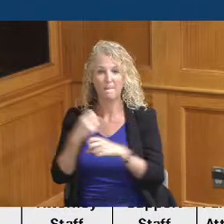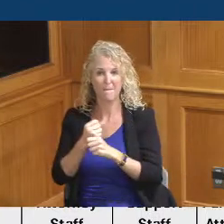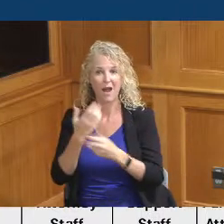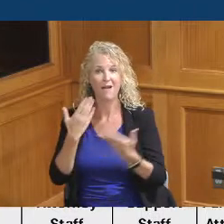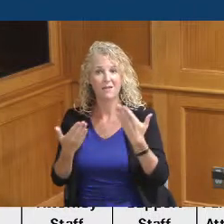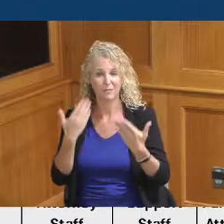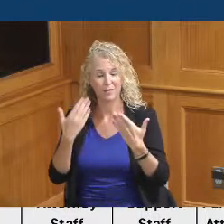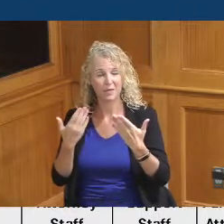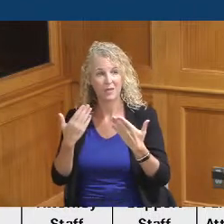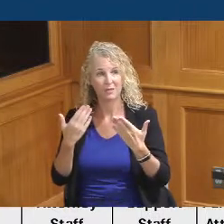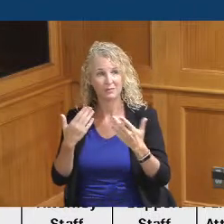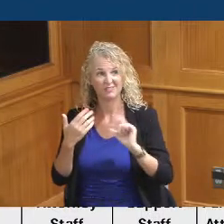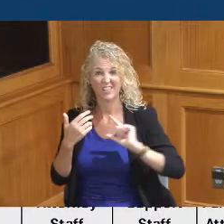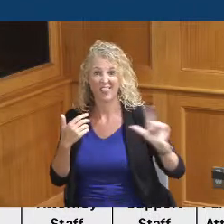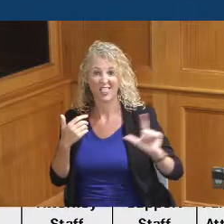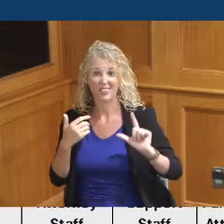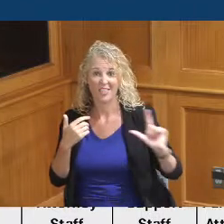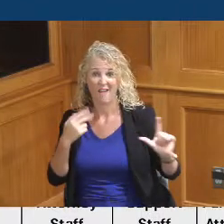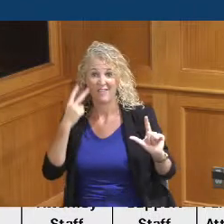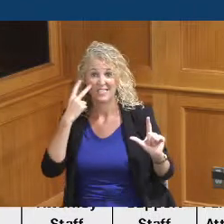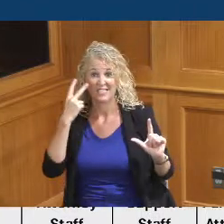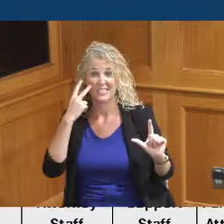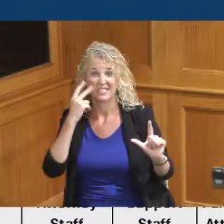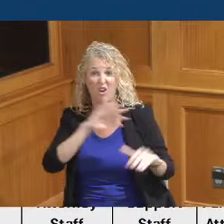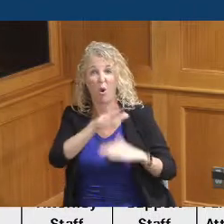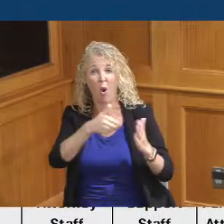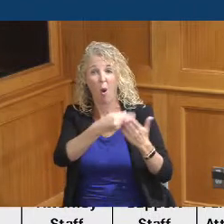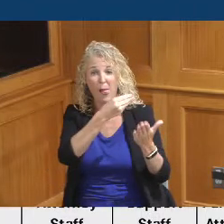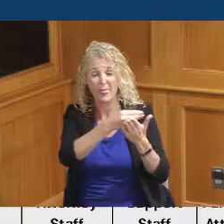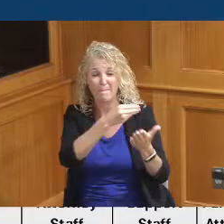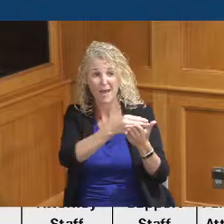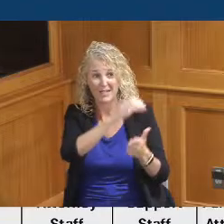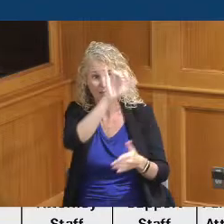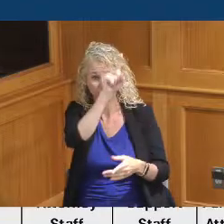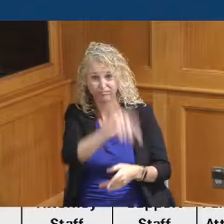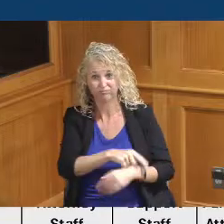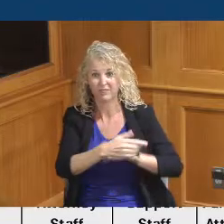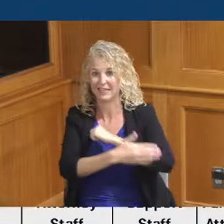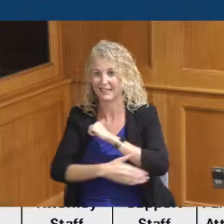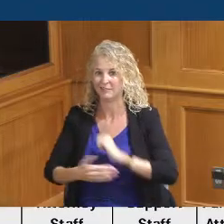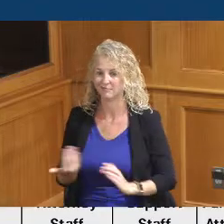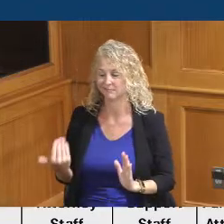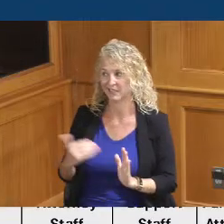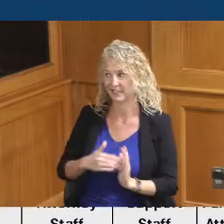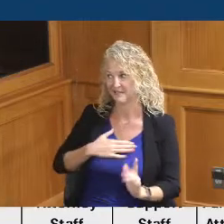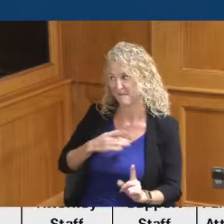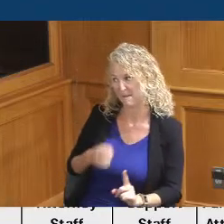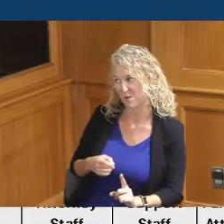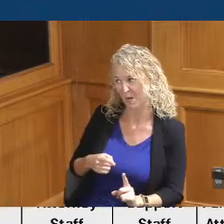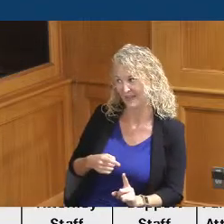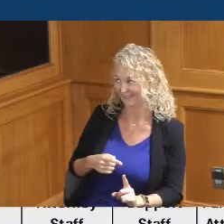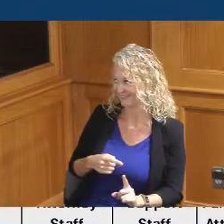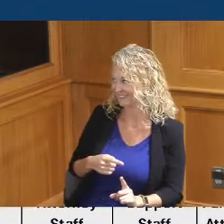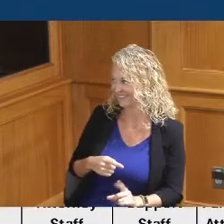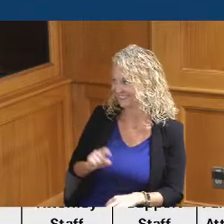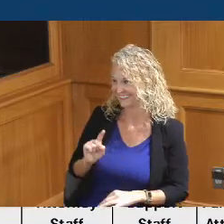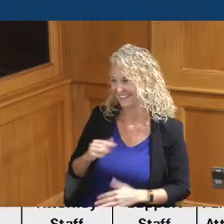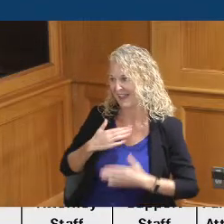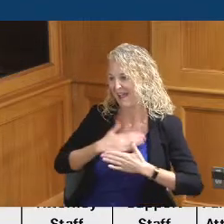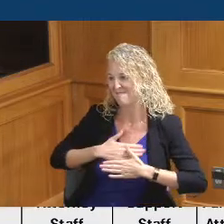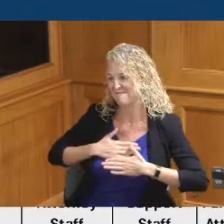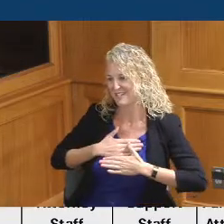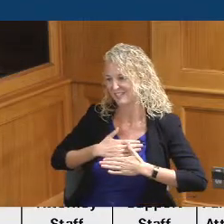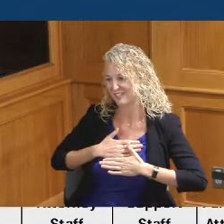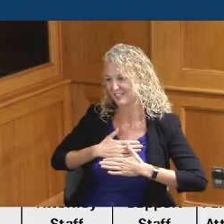reality is when you look on the left side of this, almost all of that is county money. Well, you are again making my point here. So appreciate it.